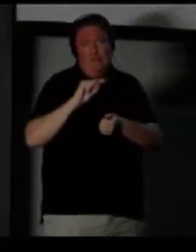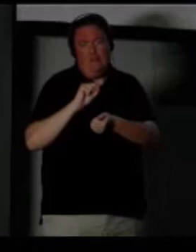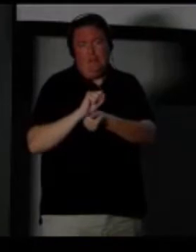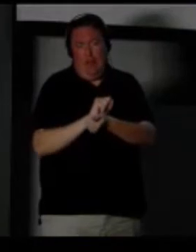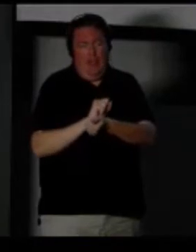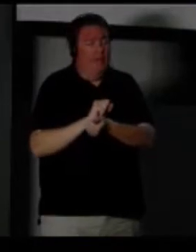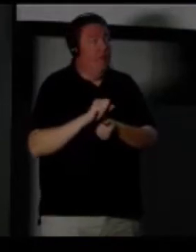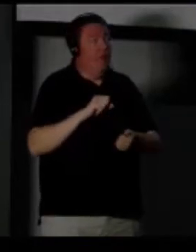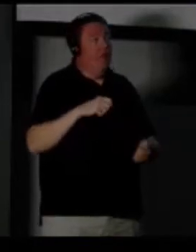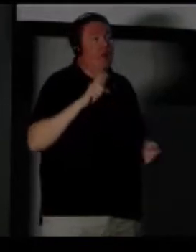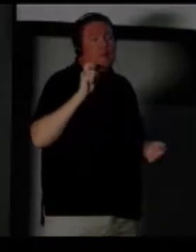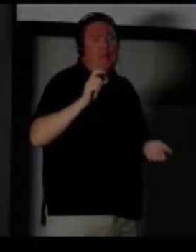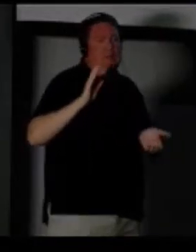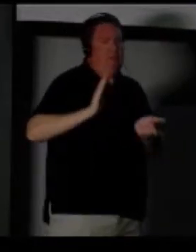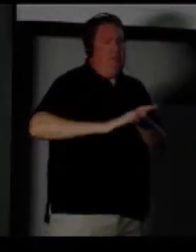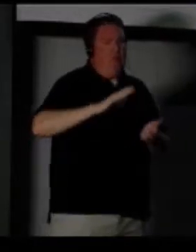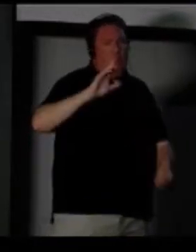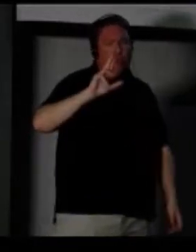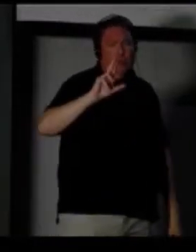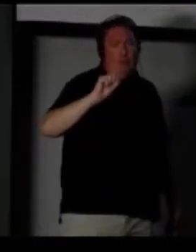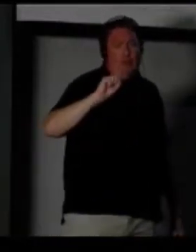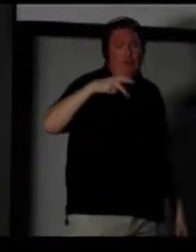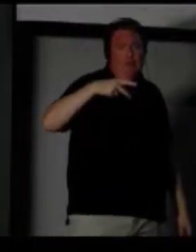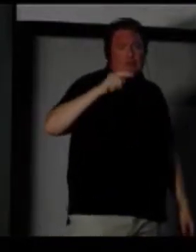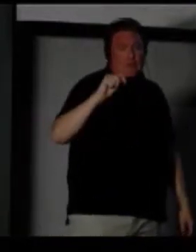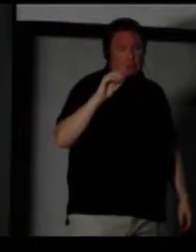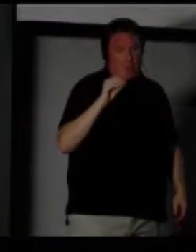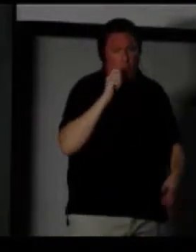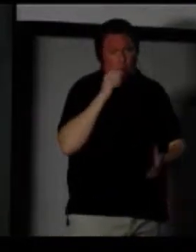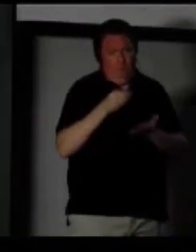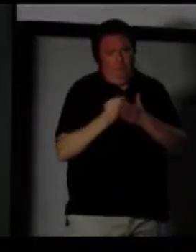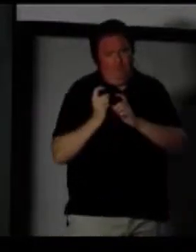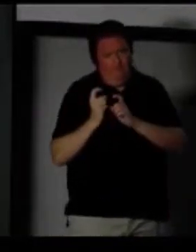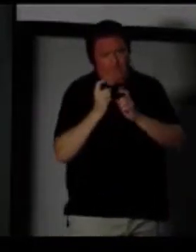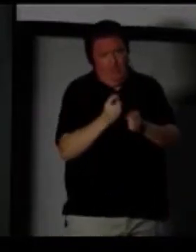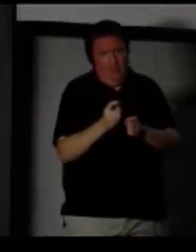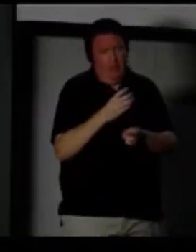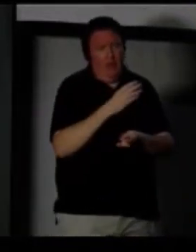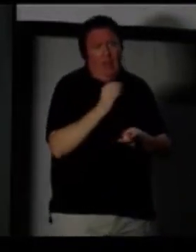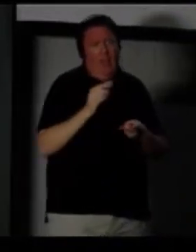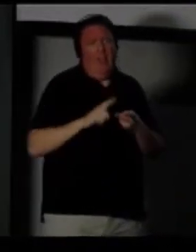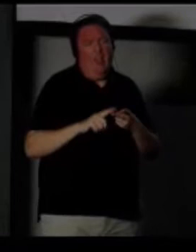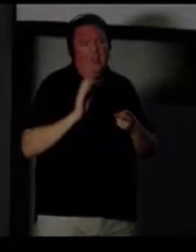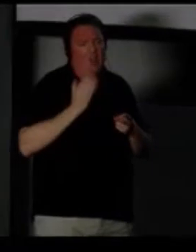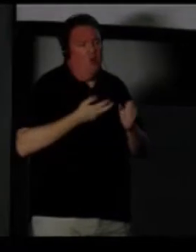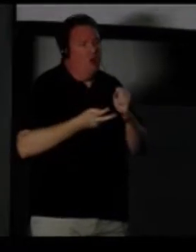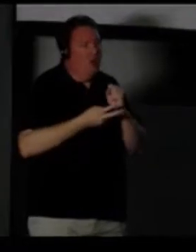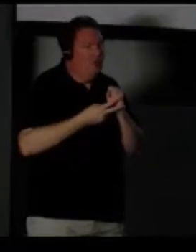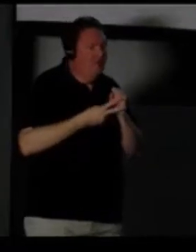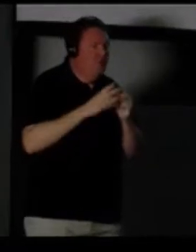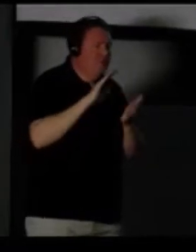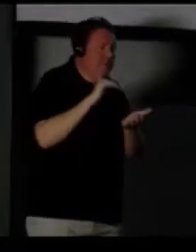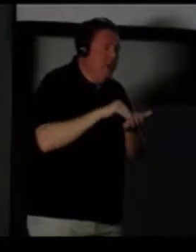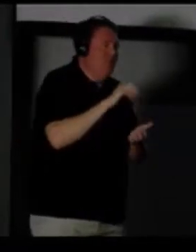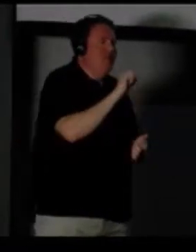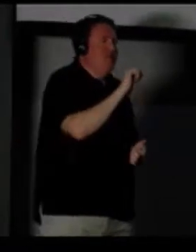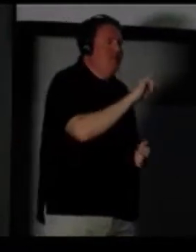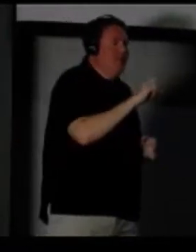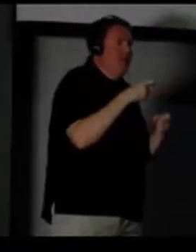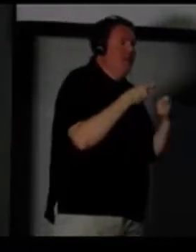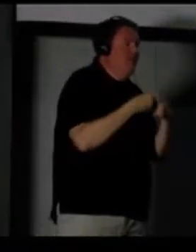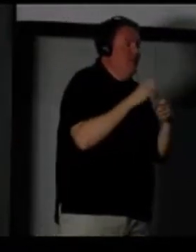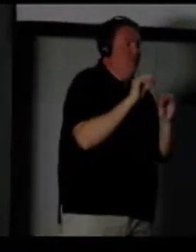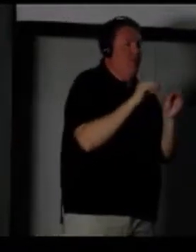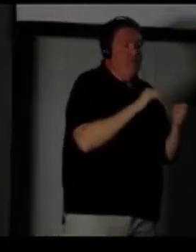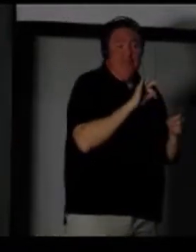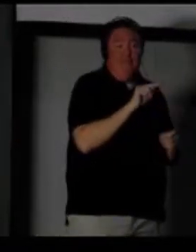exhibition, and of course my colleagues at the London Conservation Center and SI Digitization Office. Without these 3 partners,